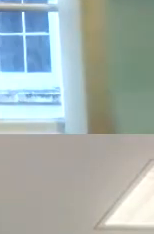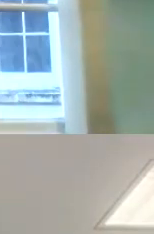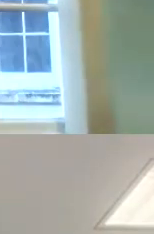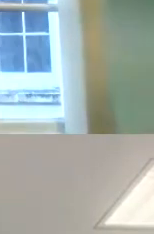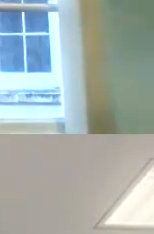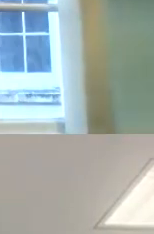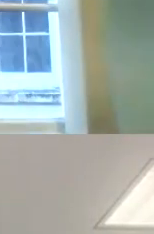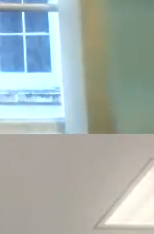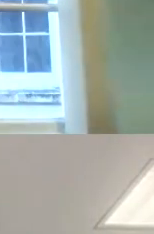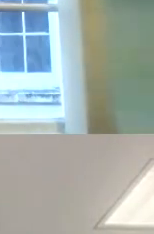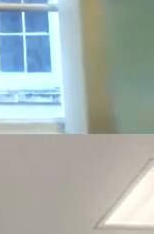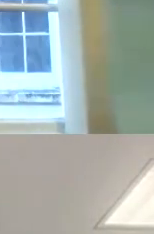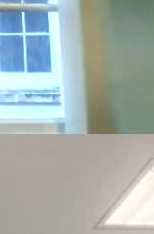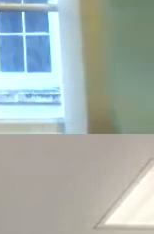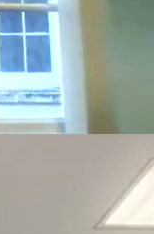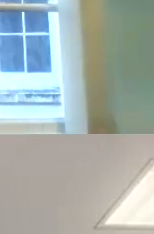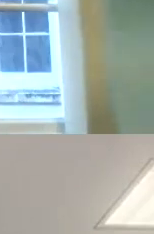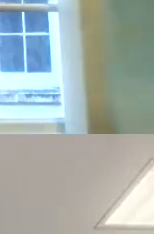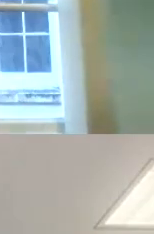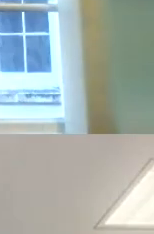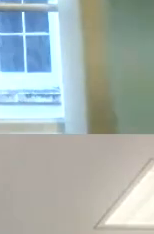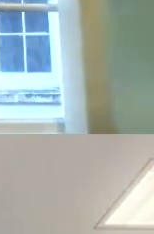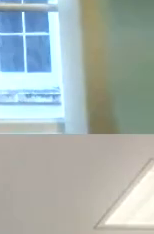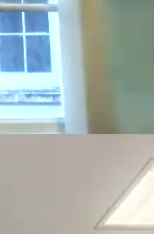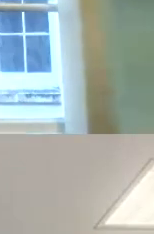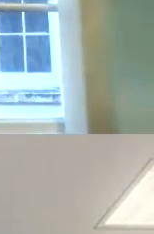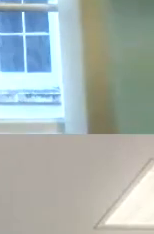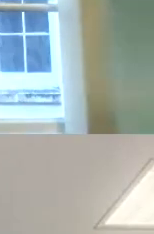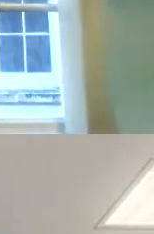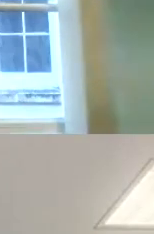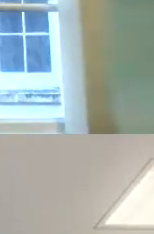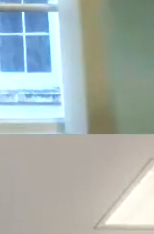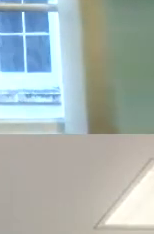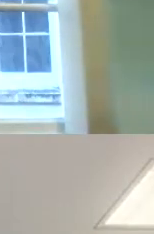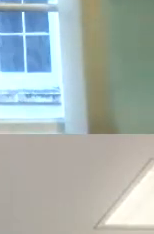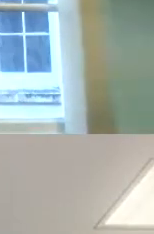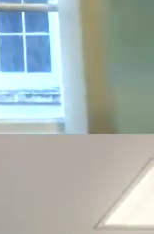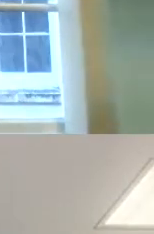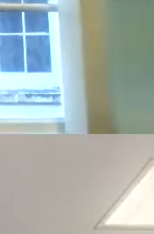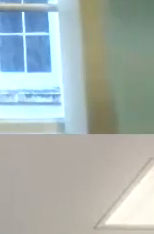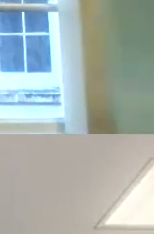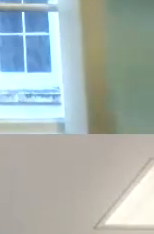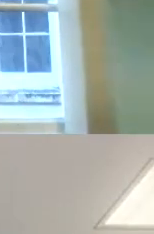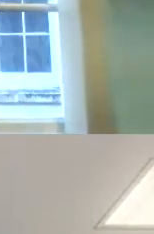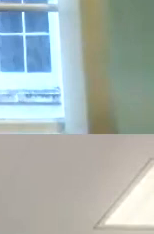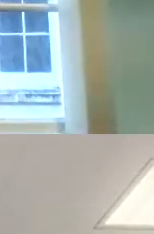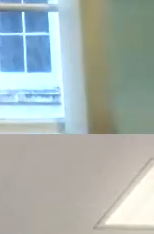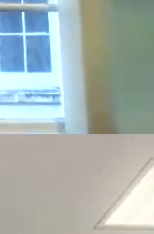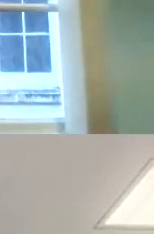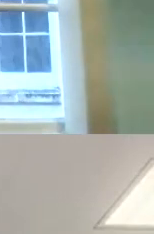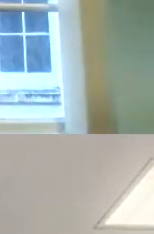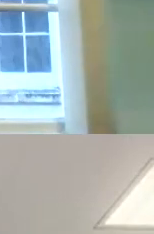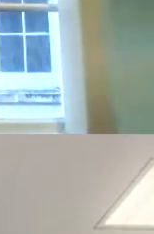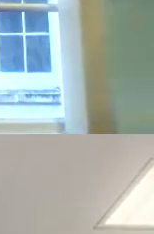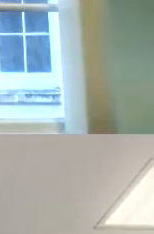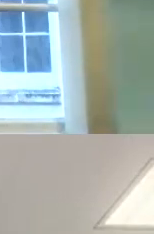squeeze effectively. And also what it will do, and because of that, over a long period of time, it will lead